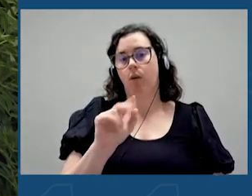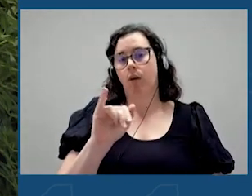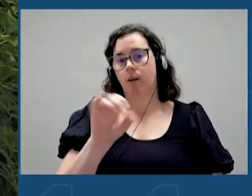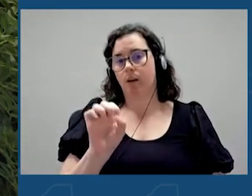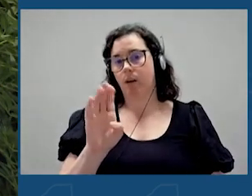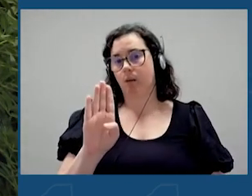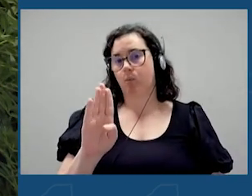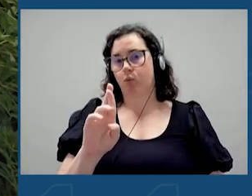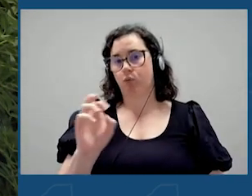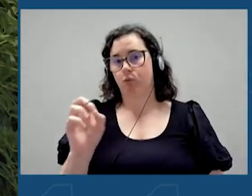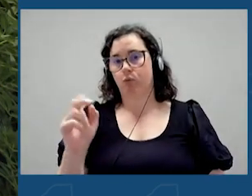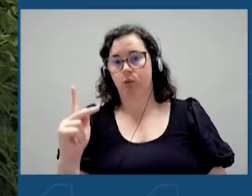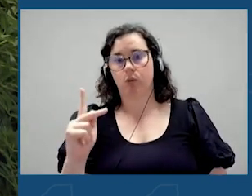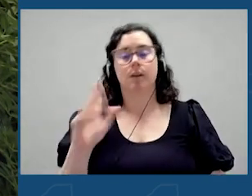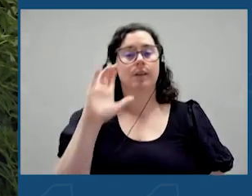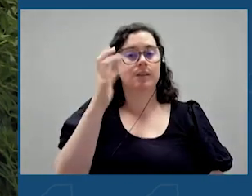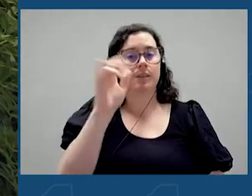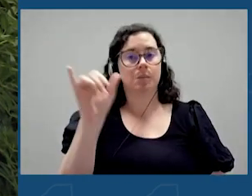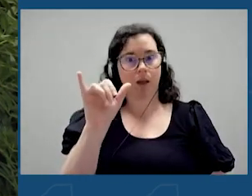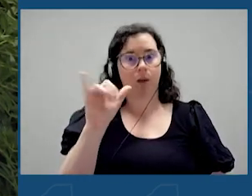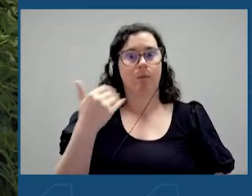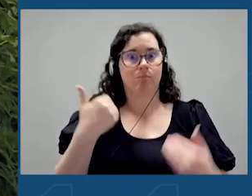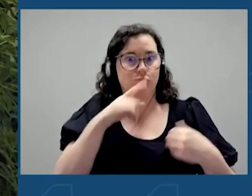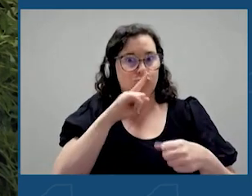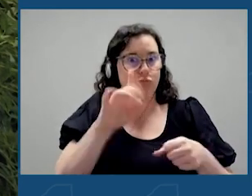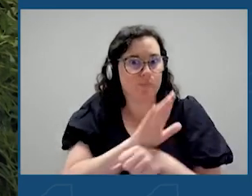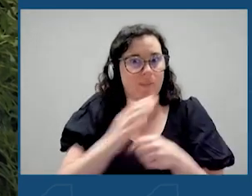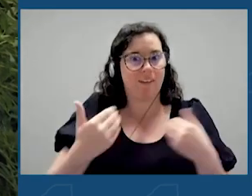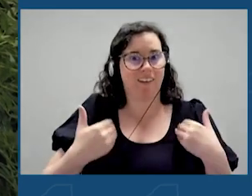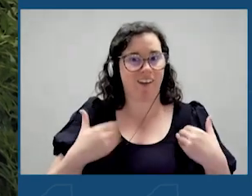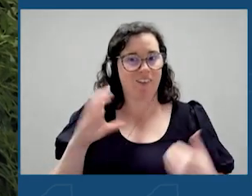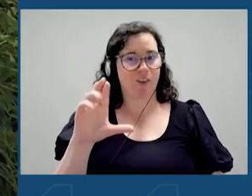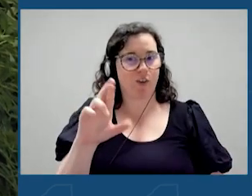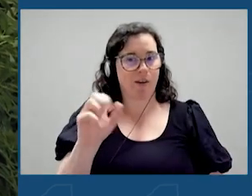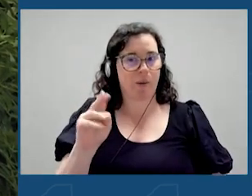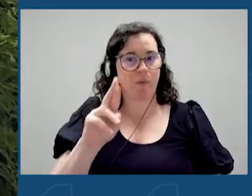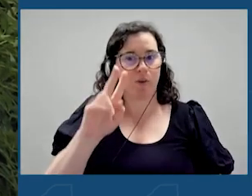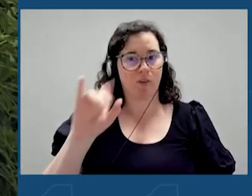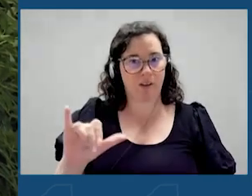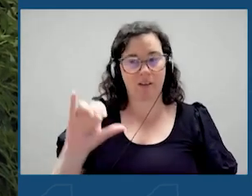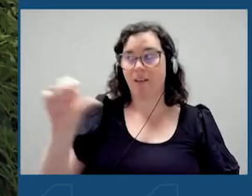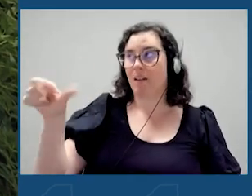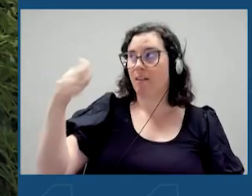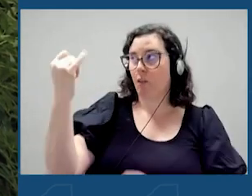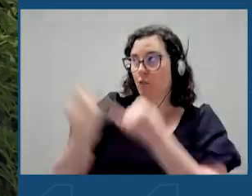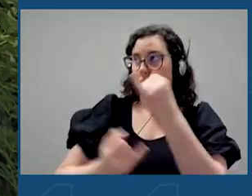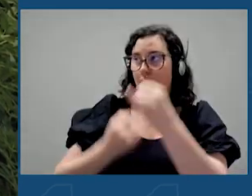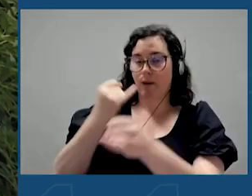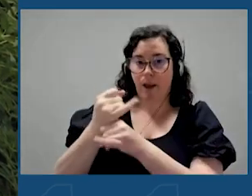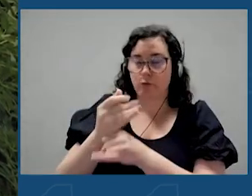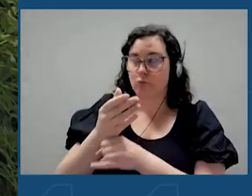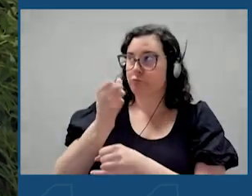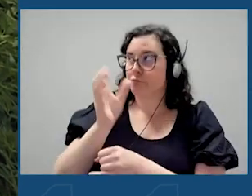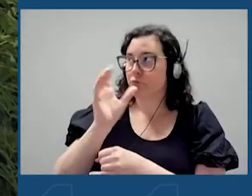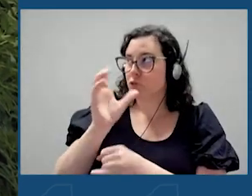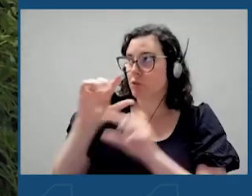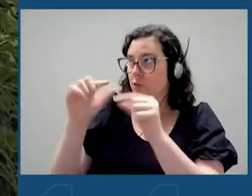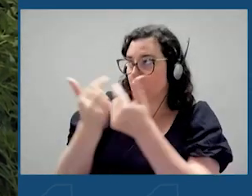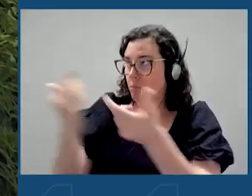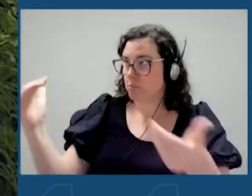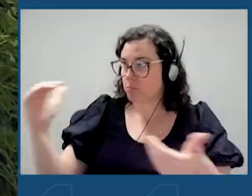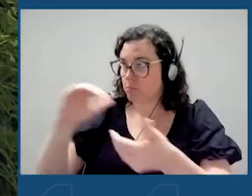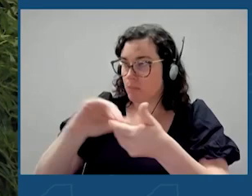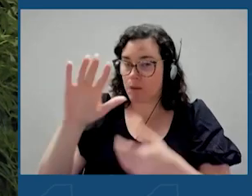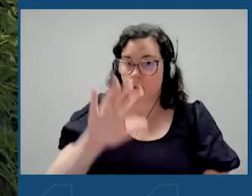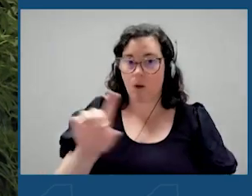creamery here. They're working with an international beverage group, and they're going to do about 100,000 square feet, we believe, of beverages